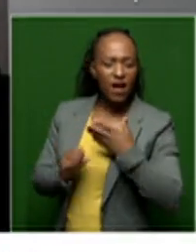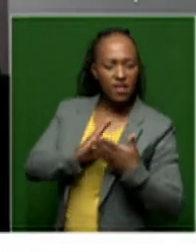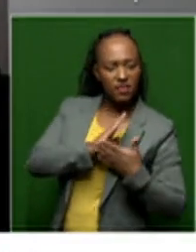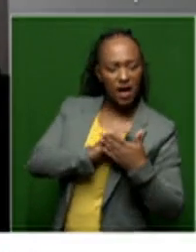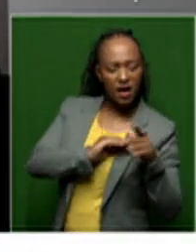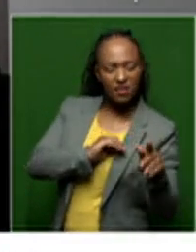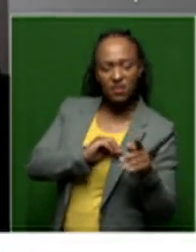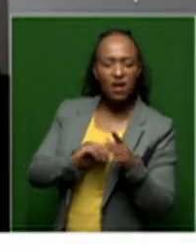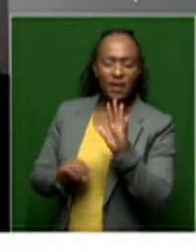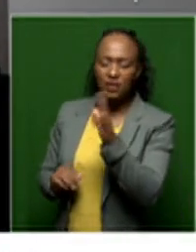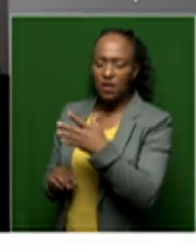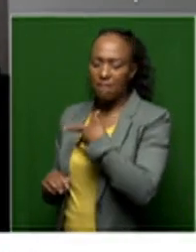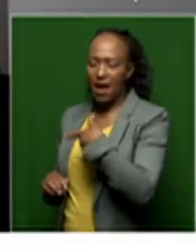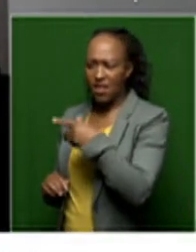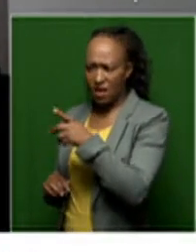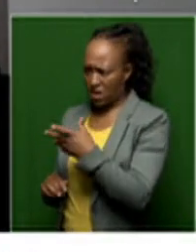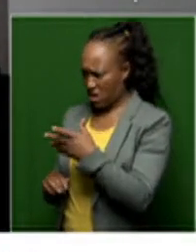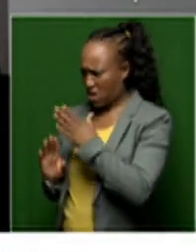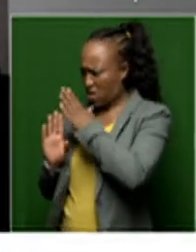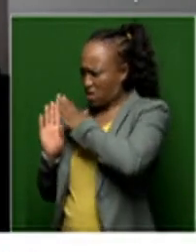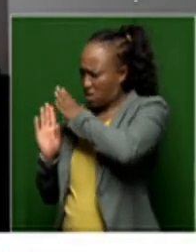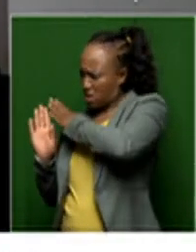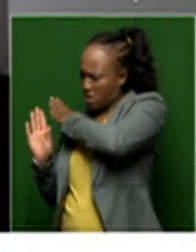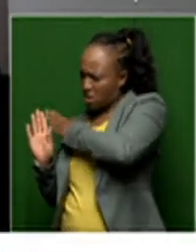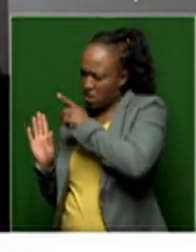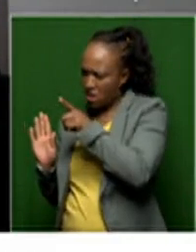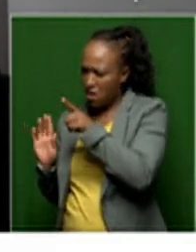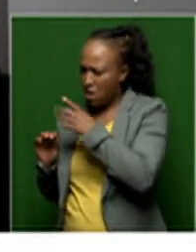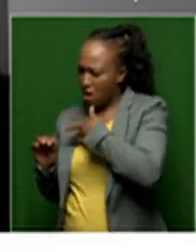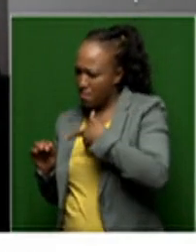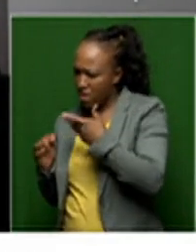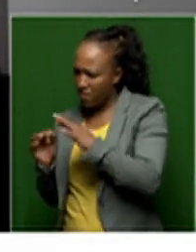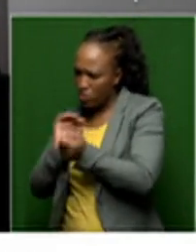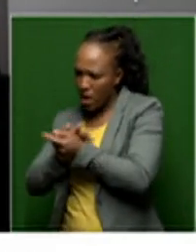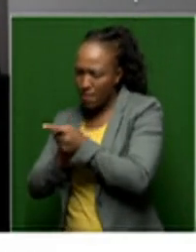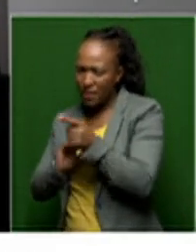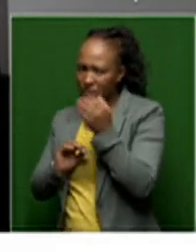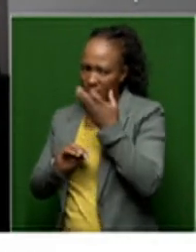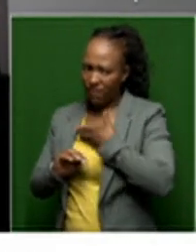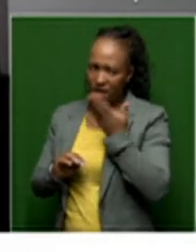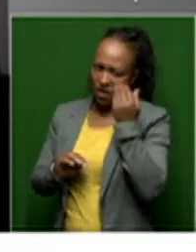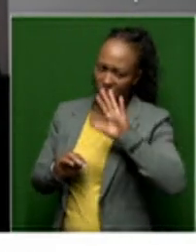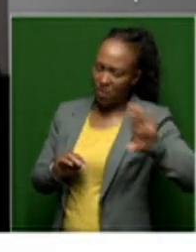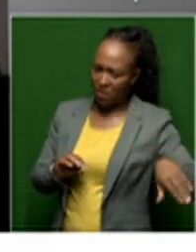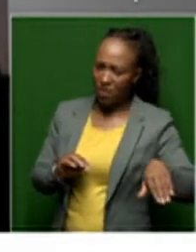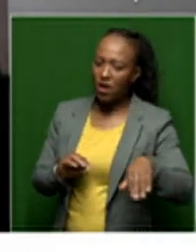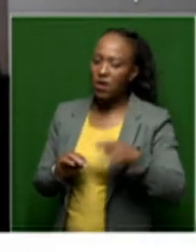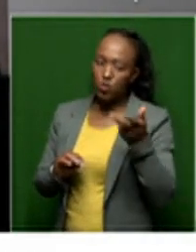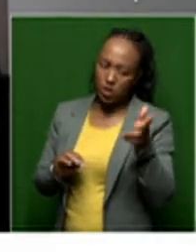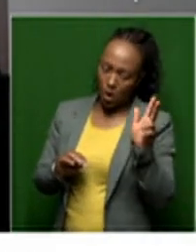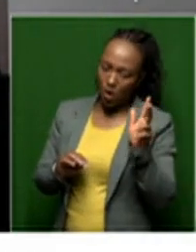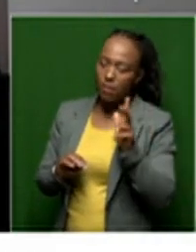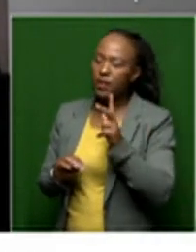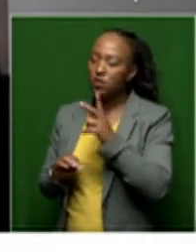the line there. You rather sort of look at your mother and say, well, okay, my mom, but I don't actually know what happened on my father's side, so you almost ignore that. But